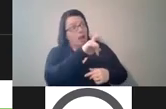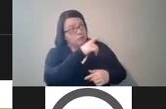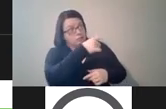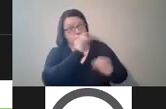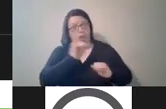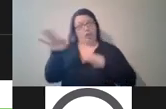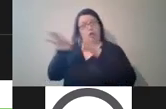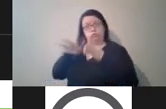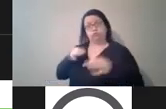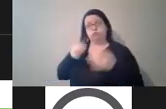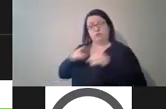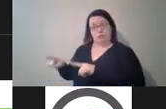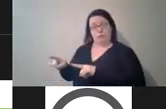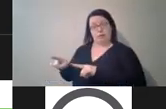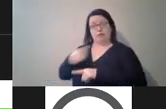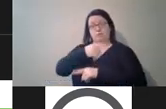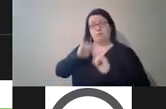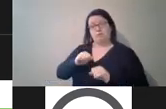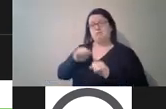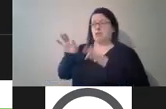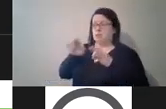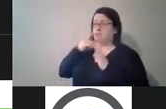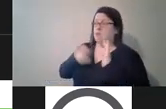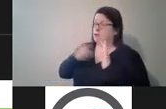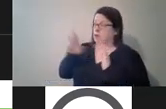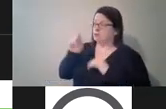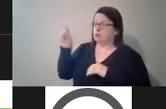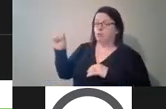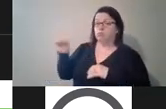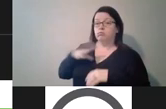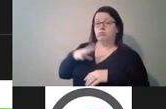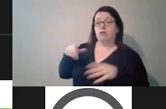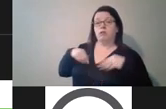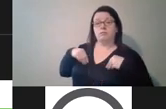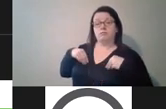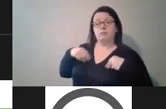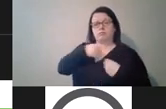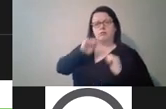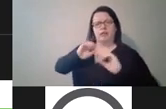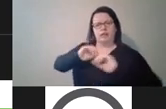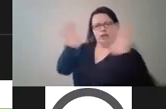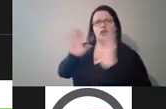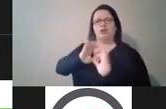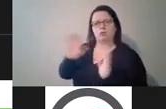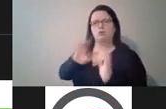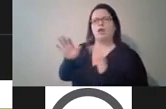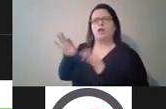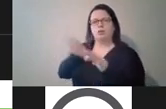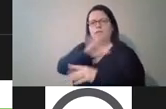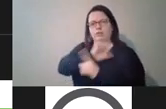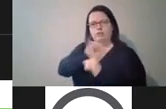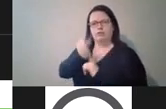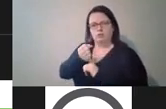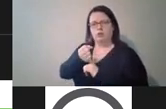they communicate a recognition of the risk, for example? Can they, communicate with you and with support to indicate that